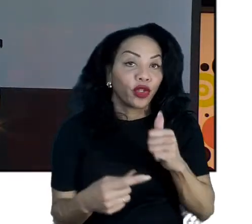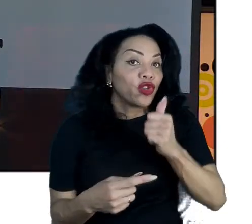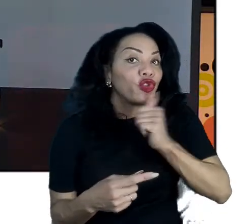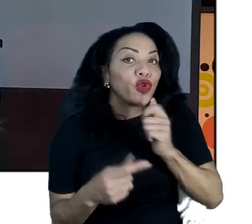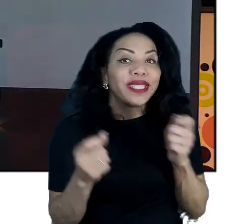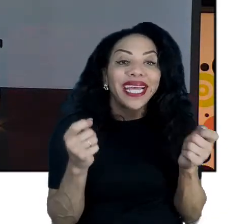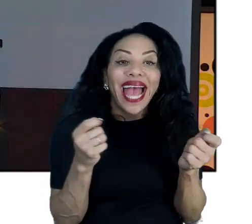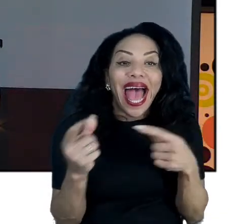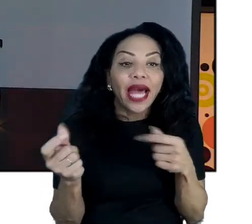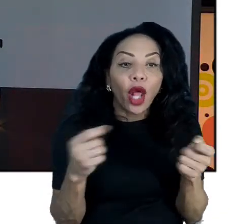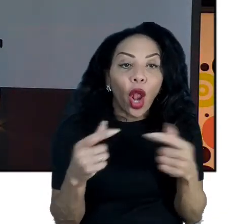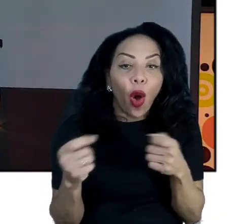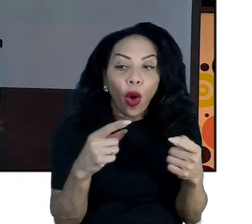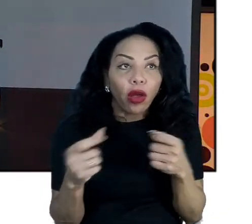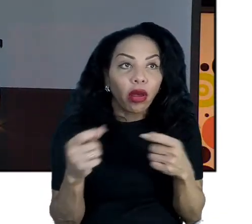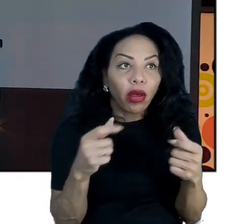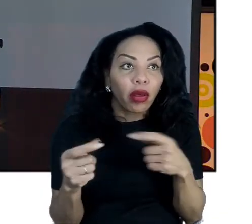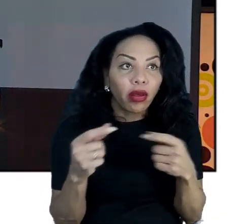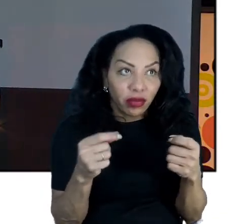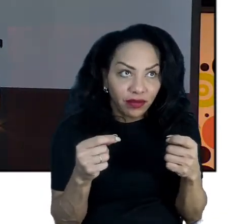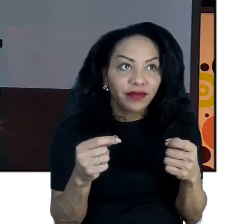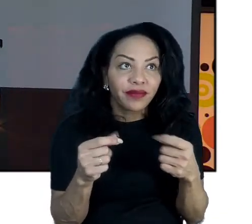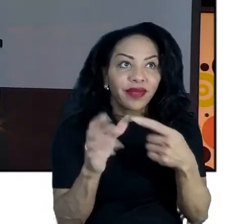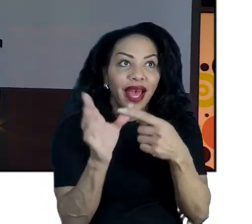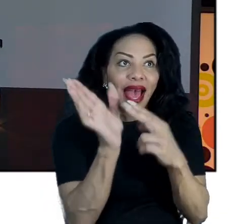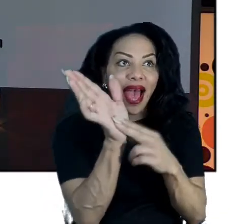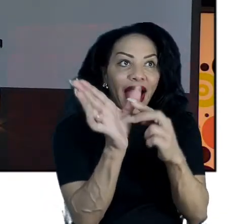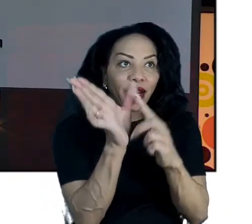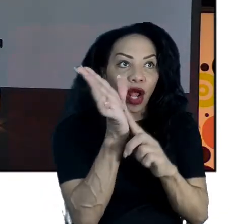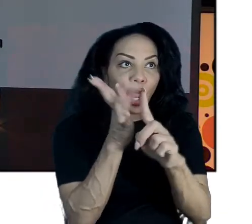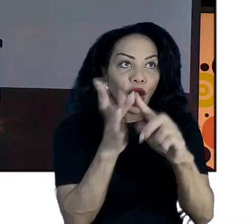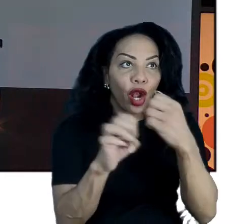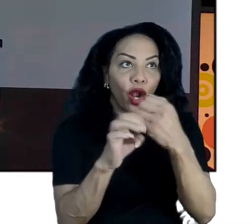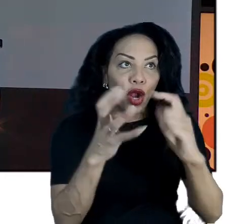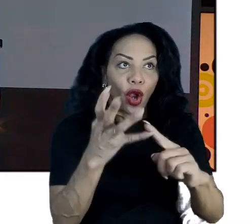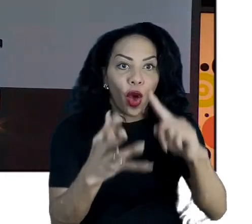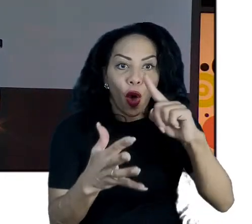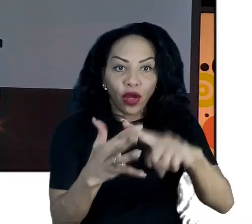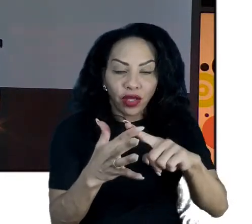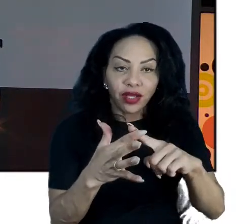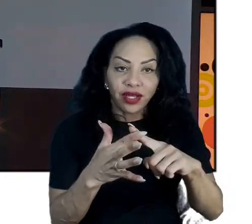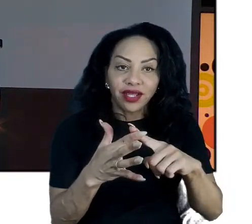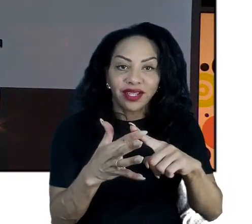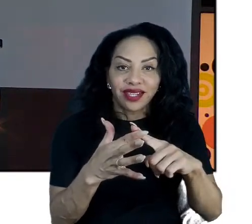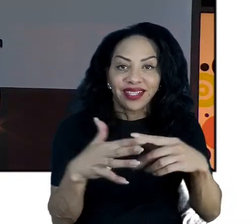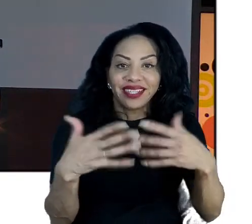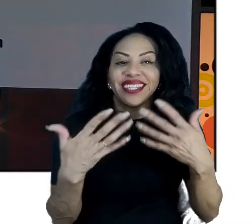technology, which is what's happening right now on a live stream. And I quite like the